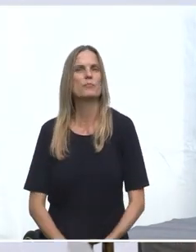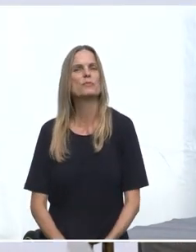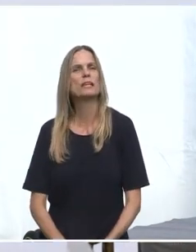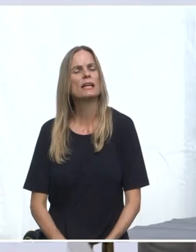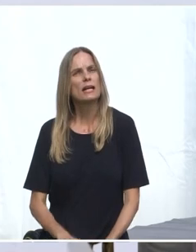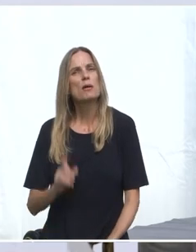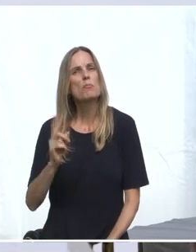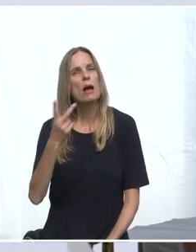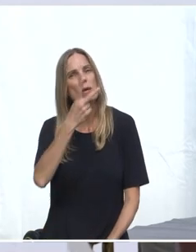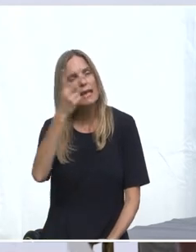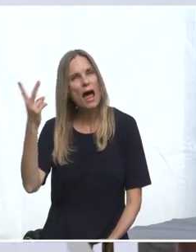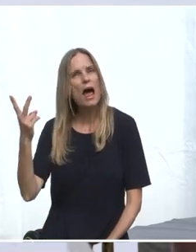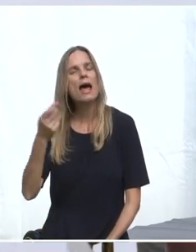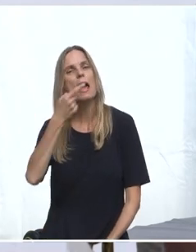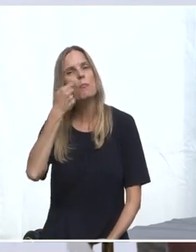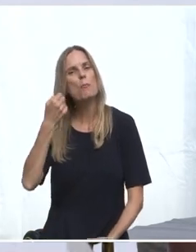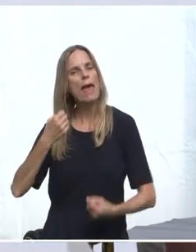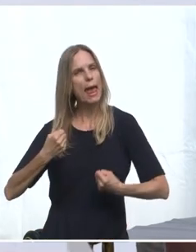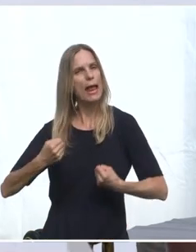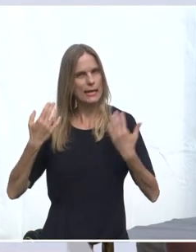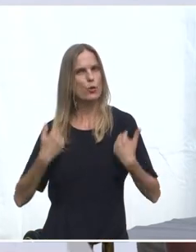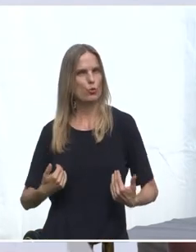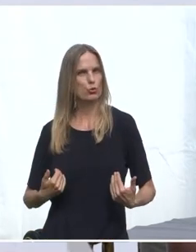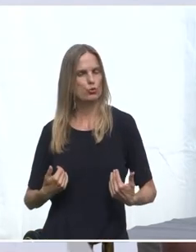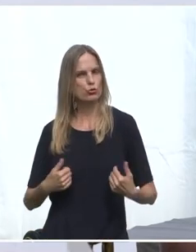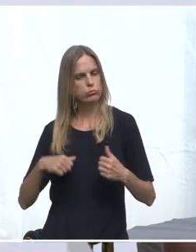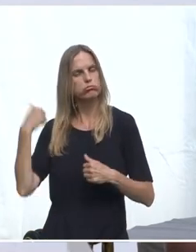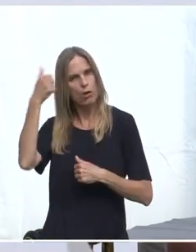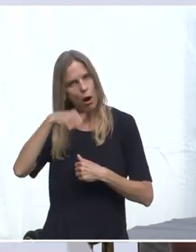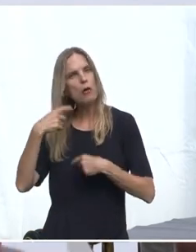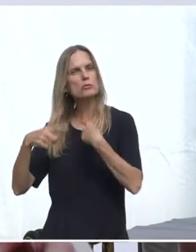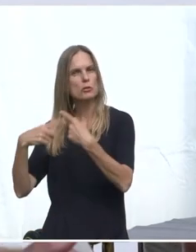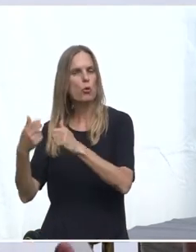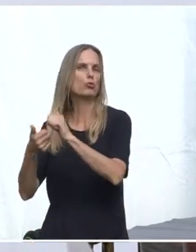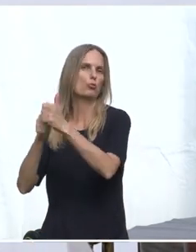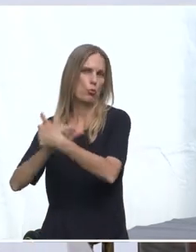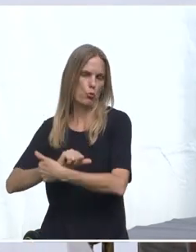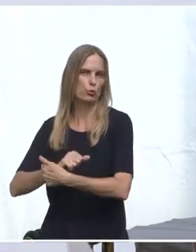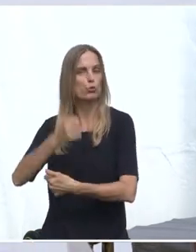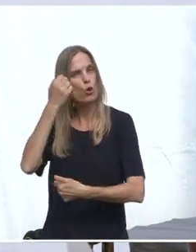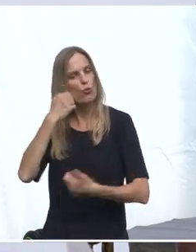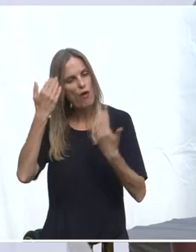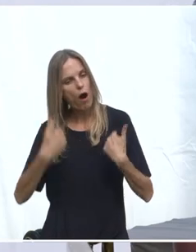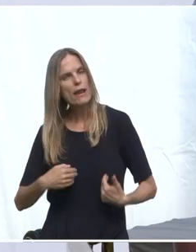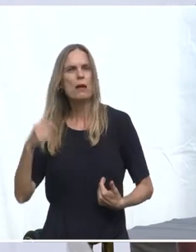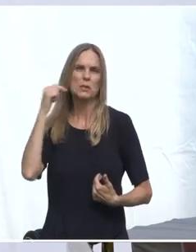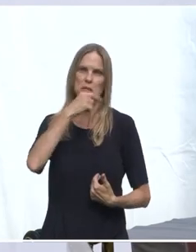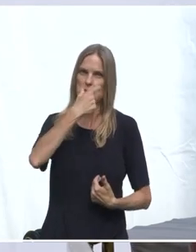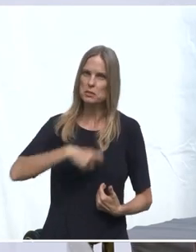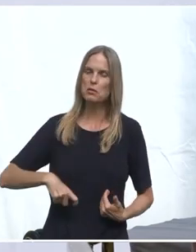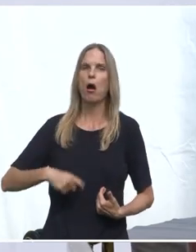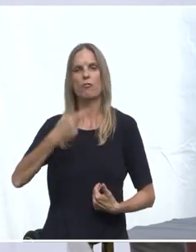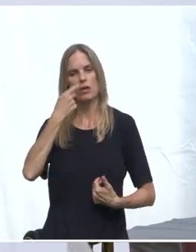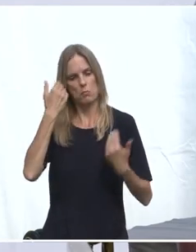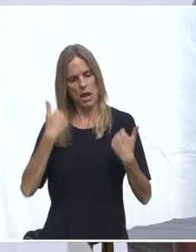we have to see that masculinities have been changing, and how we perform as fathers and men is different than it used to be in the